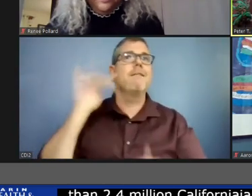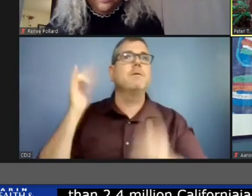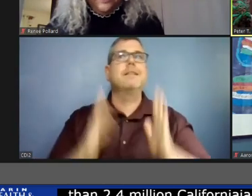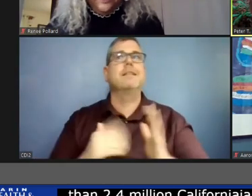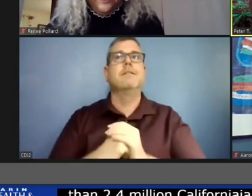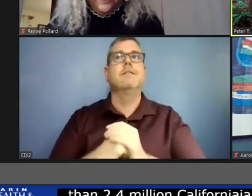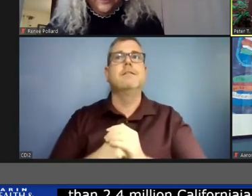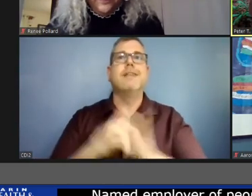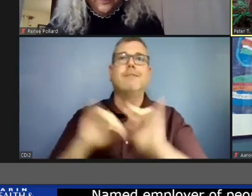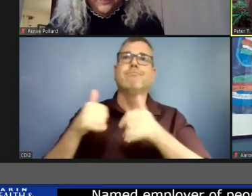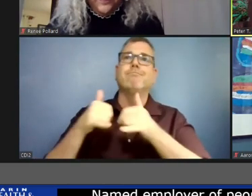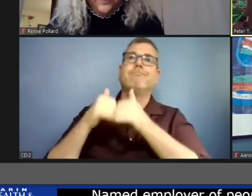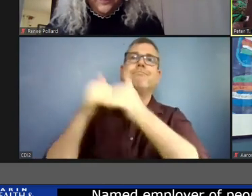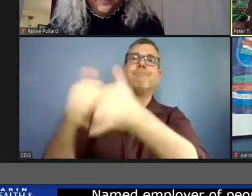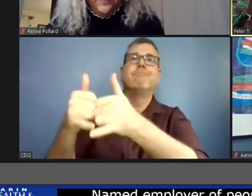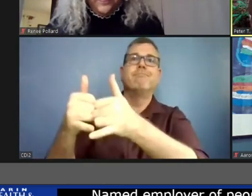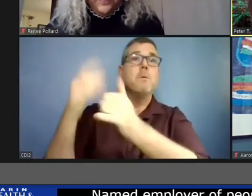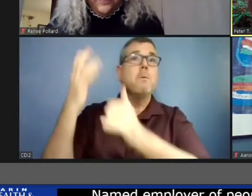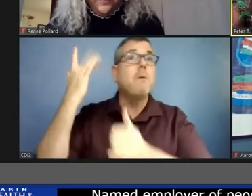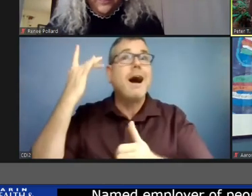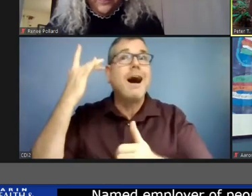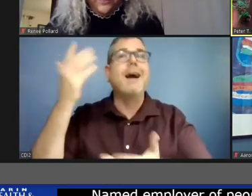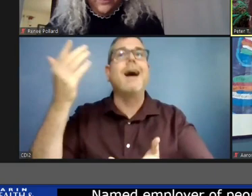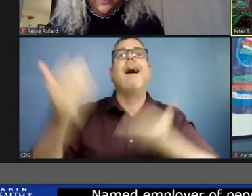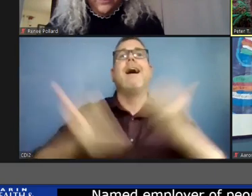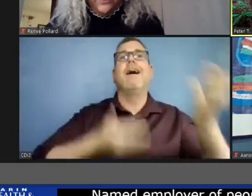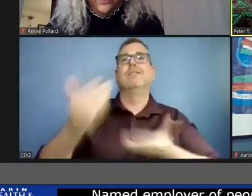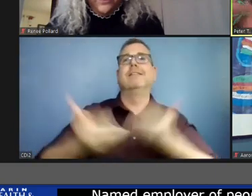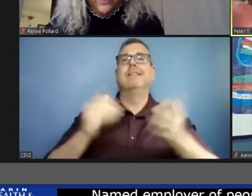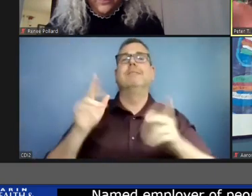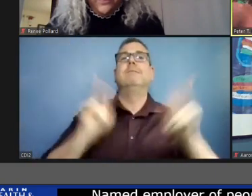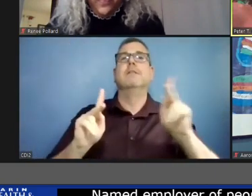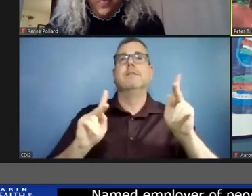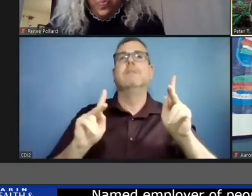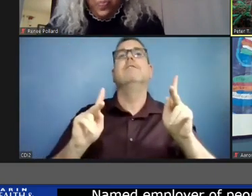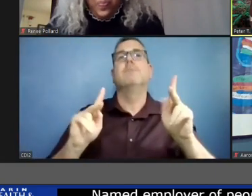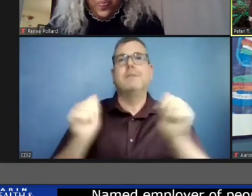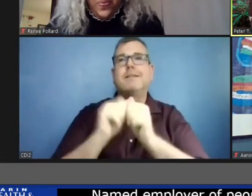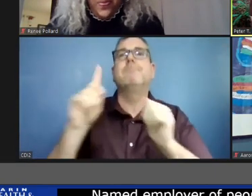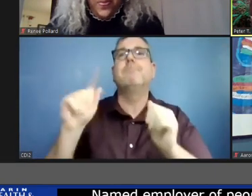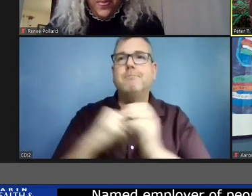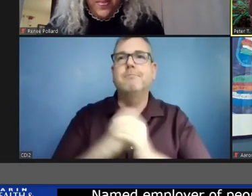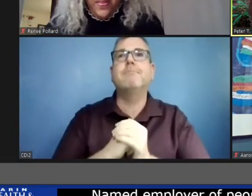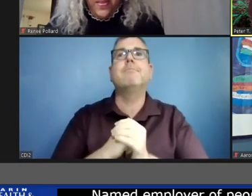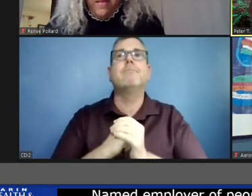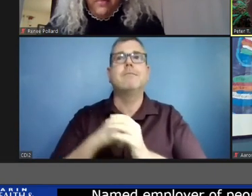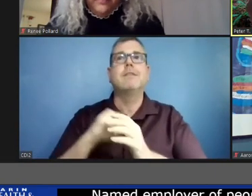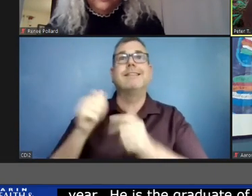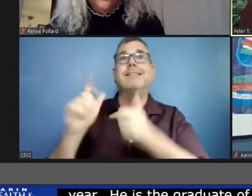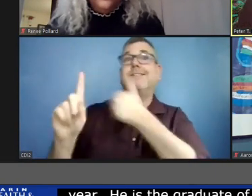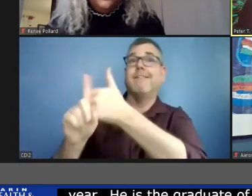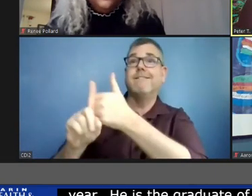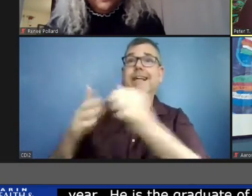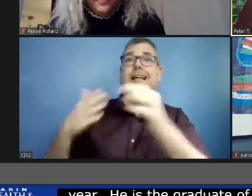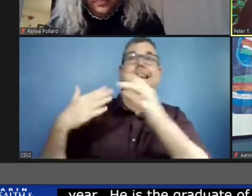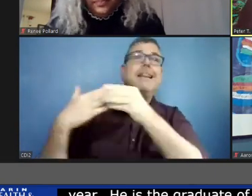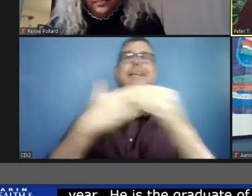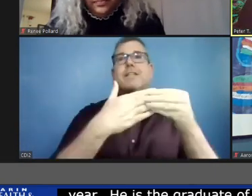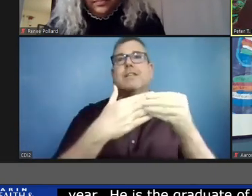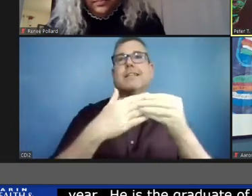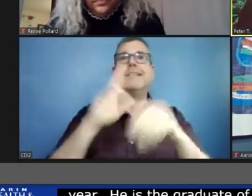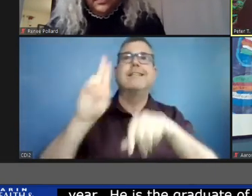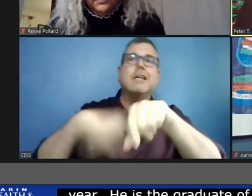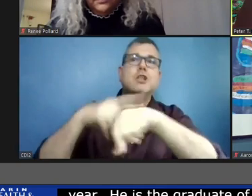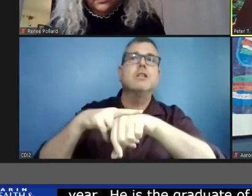the graduate of the National Leadership Curriculum on Developmental Disabilities, and he